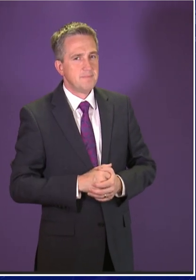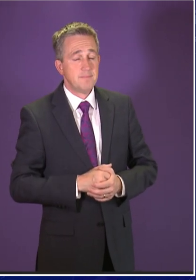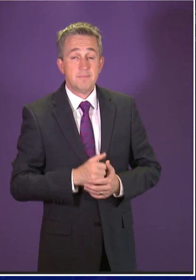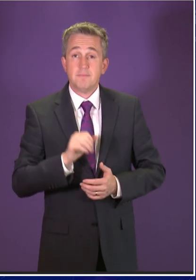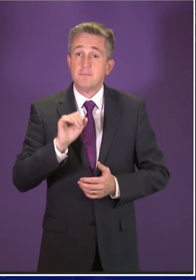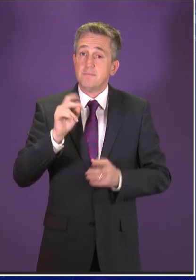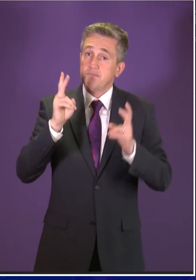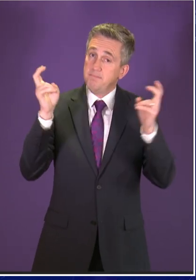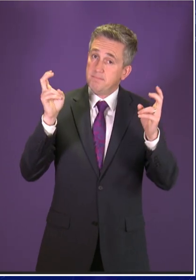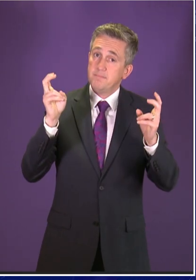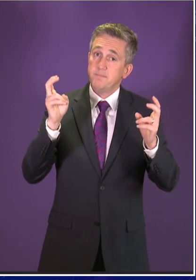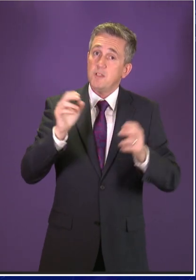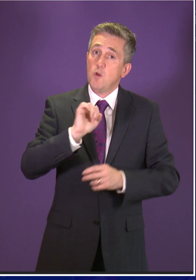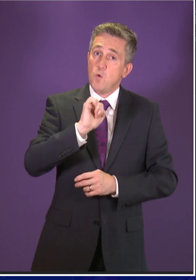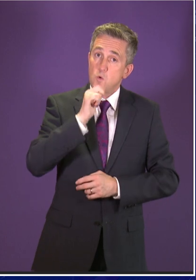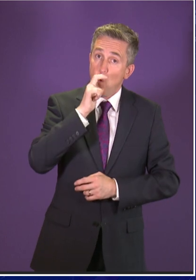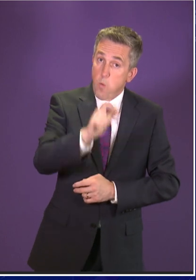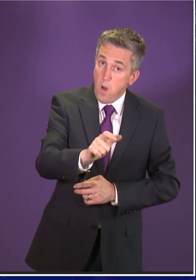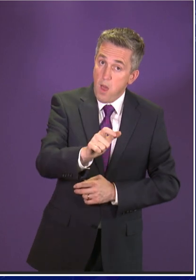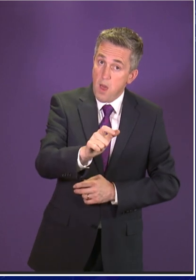Your word, your status,